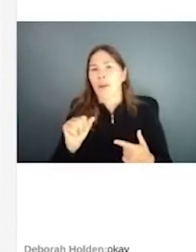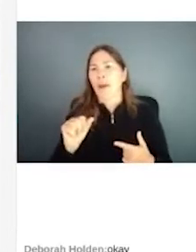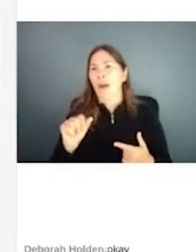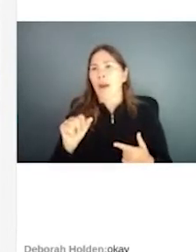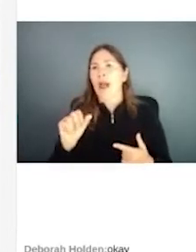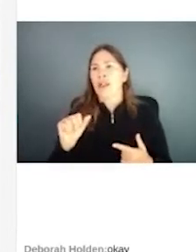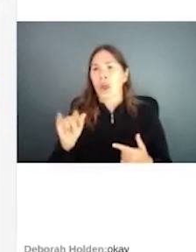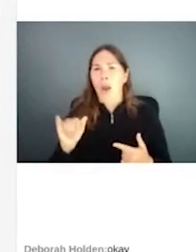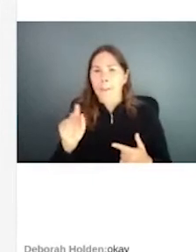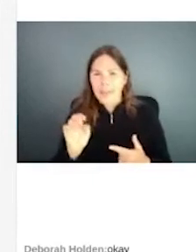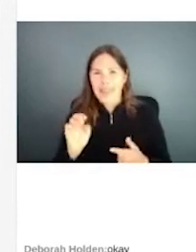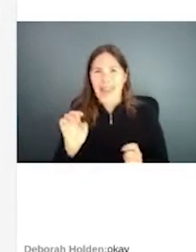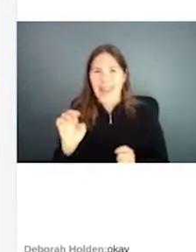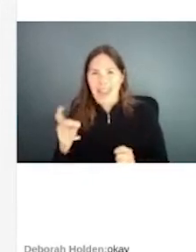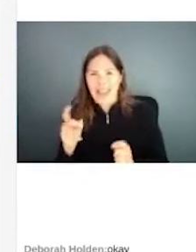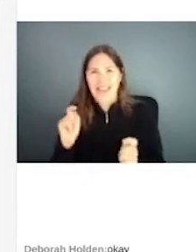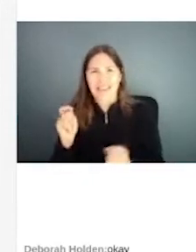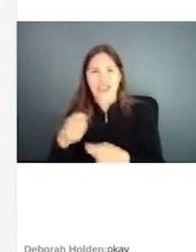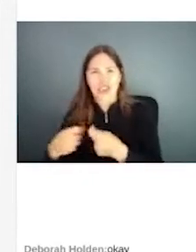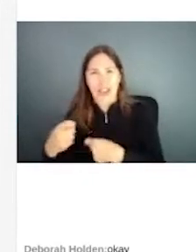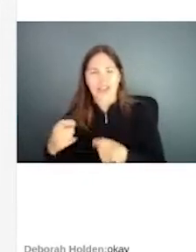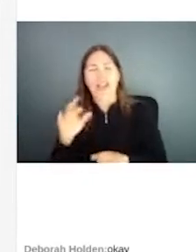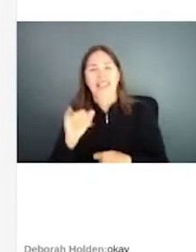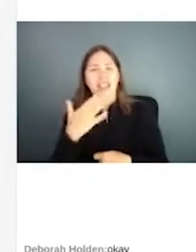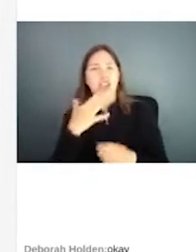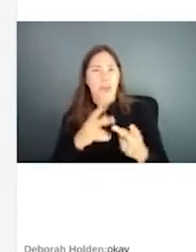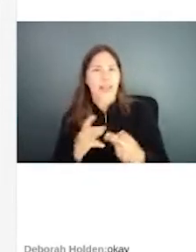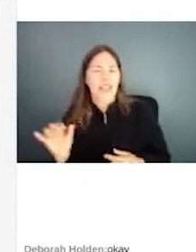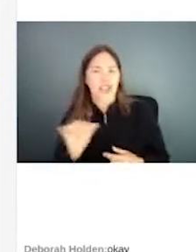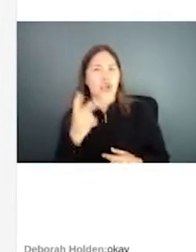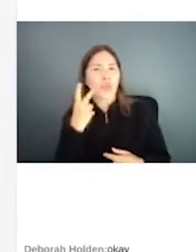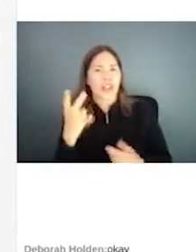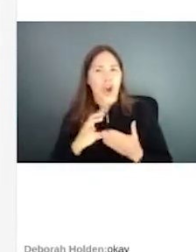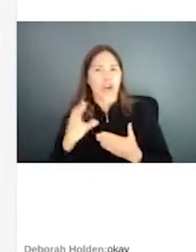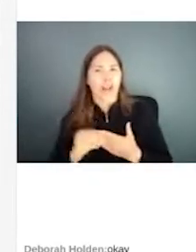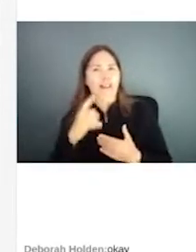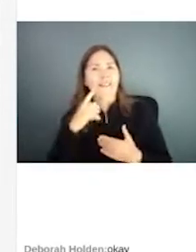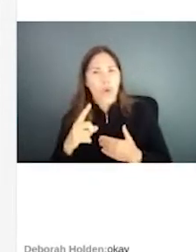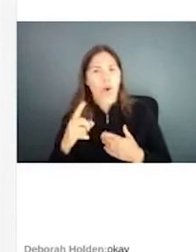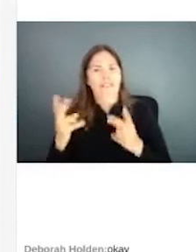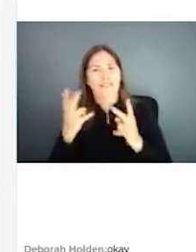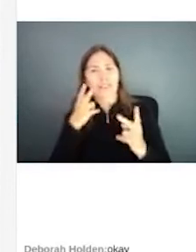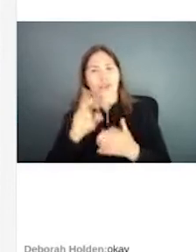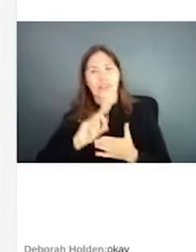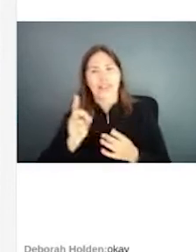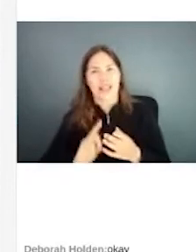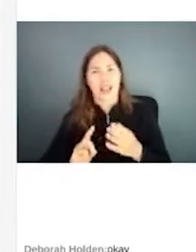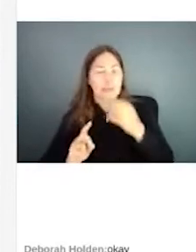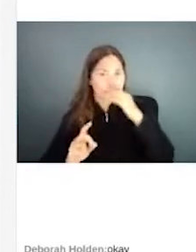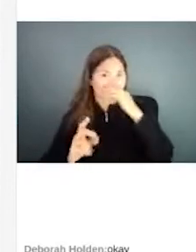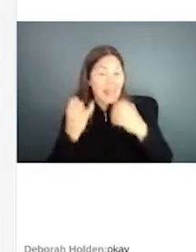that's a great place to go as well. That's where we just saw the curriculum for visual design. But